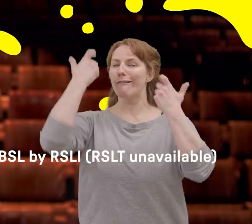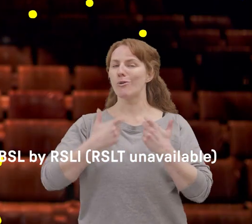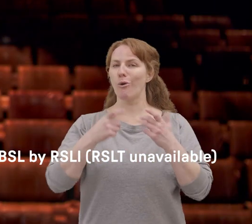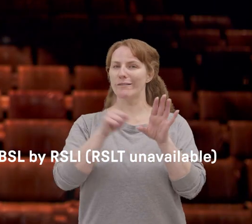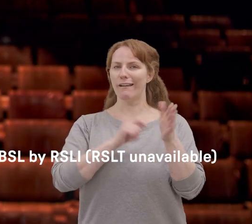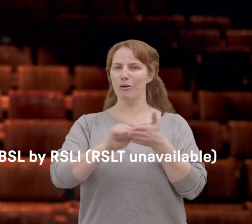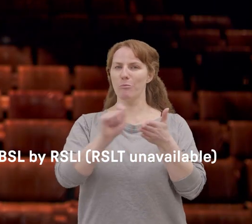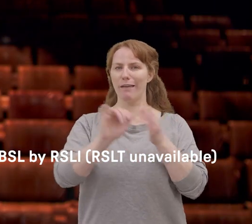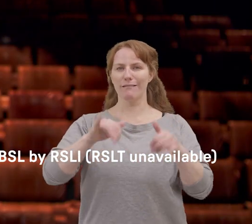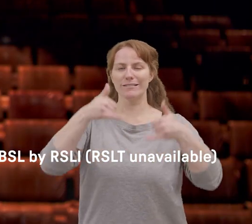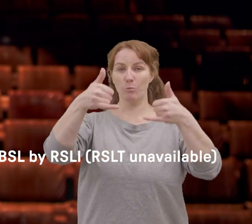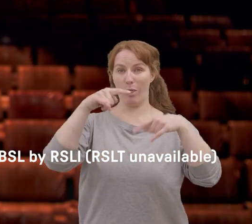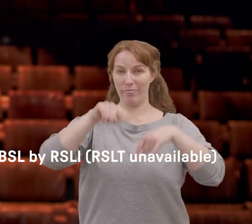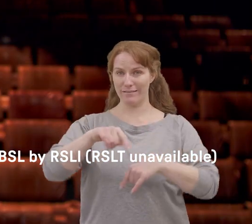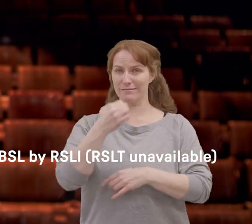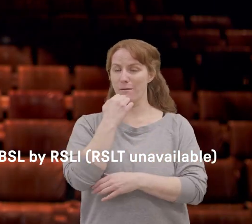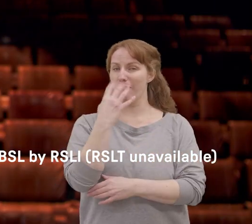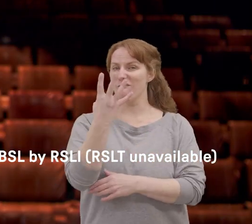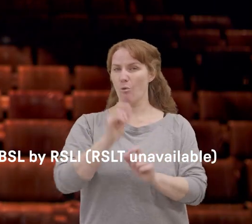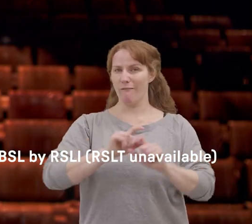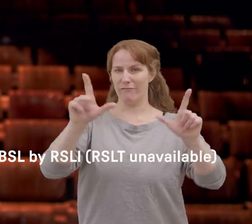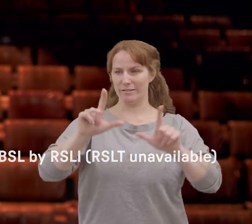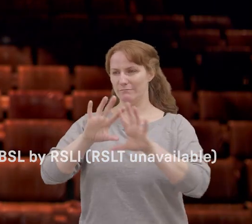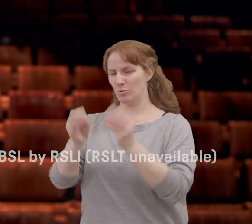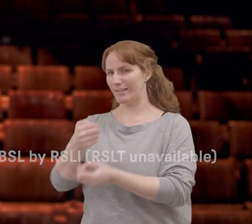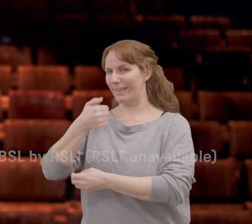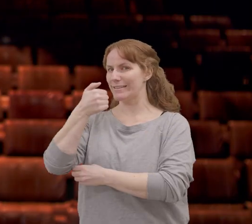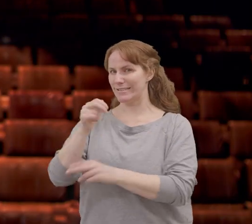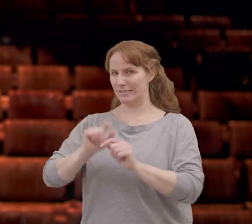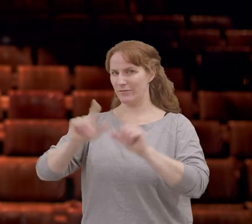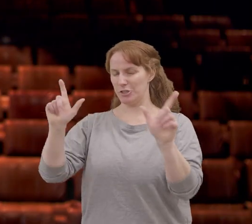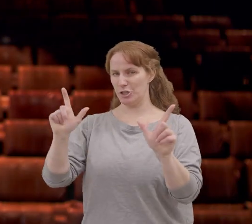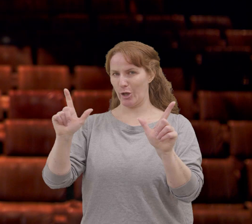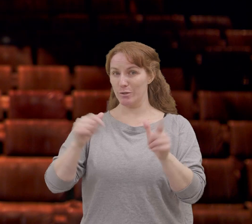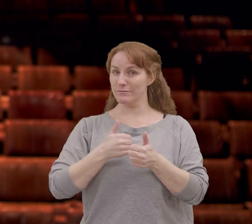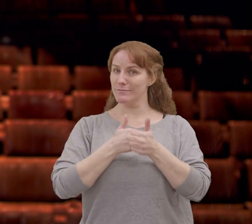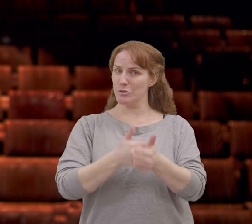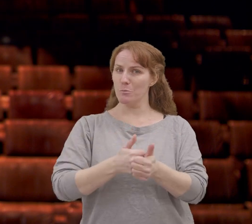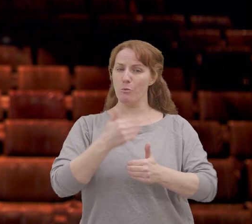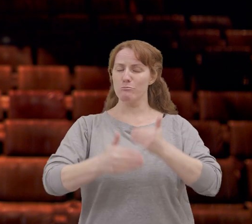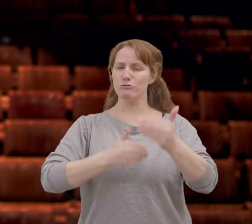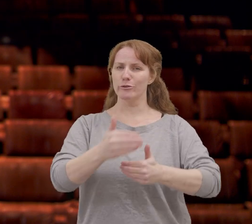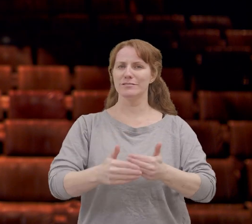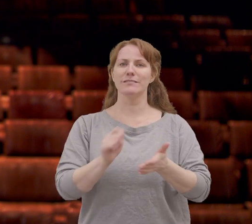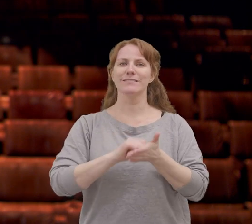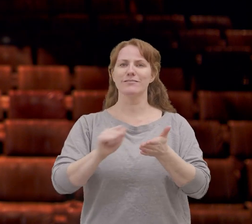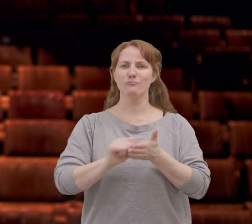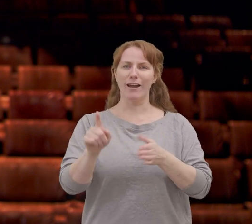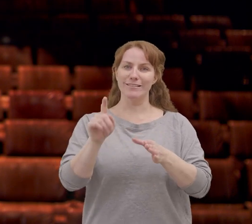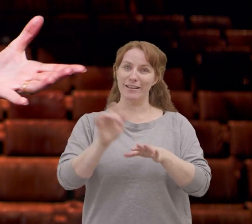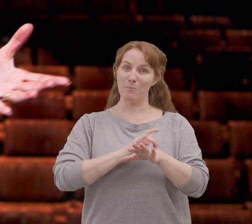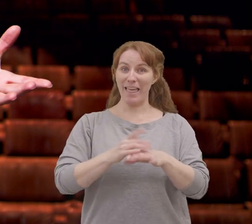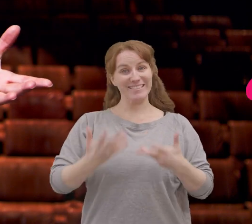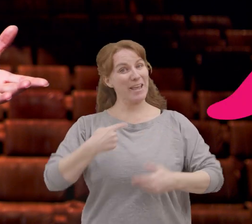Welcome to the Royal Court Young Playwrights Award. This is the fourth in our series of 6 videos helping you through the process of writing your play.